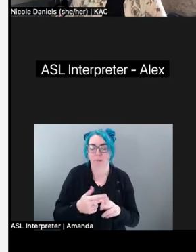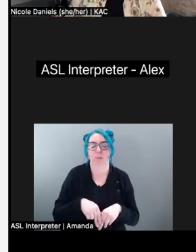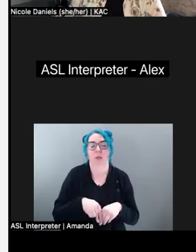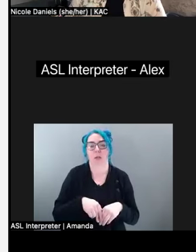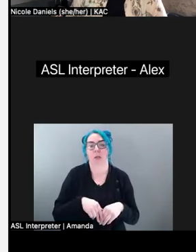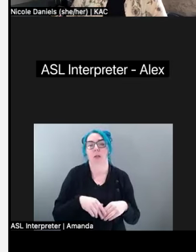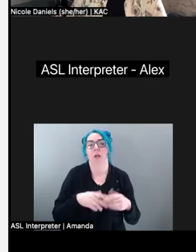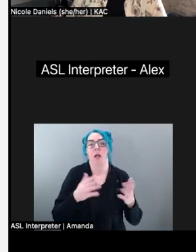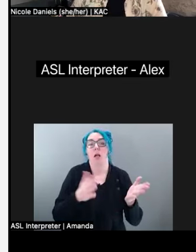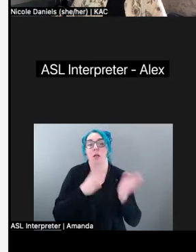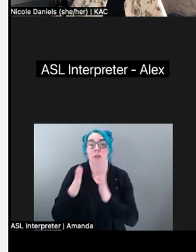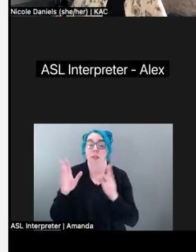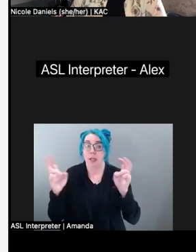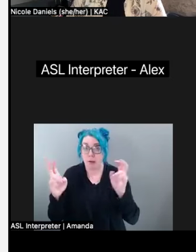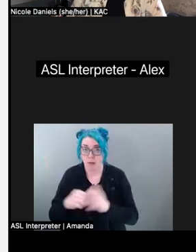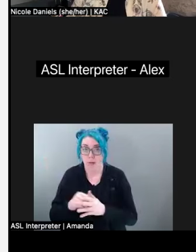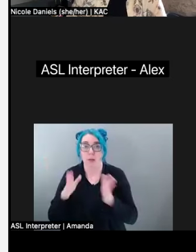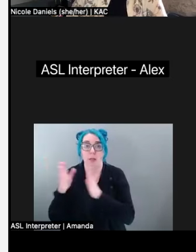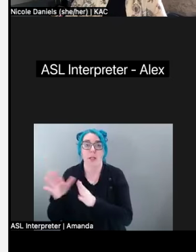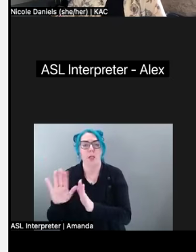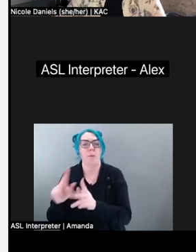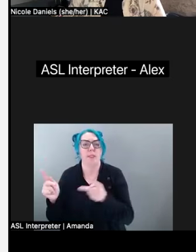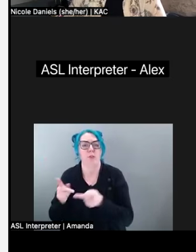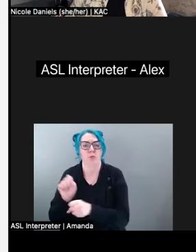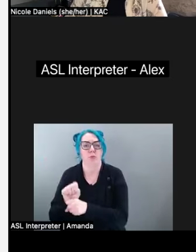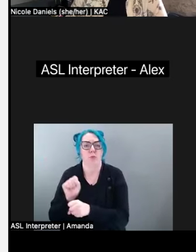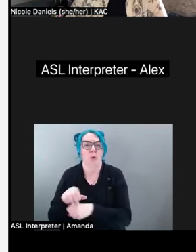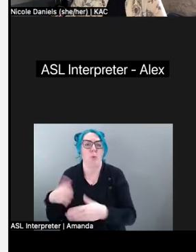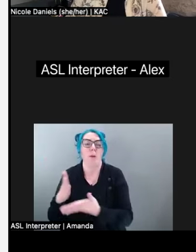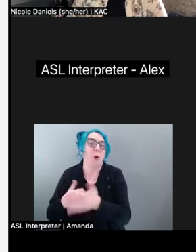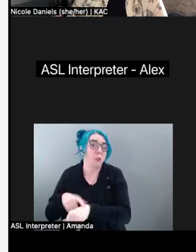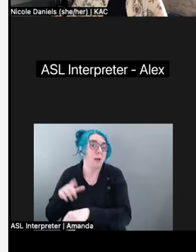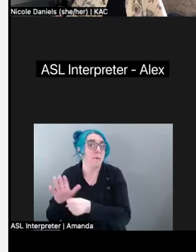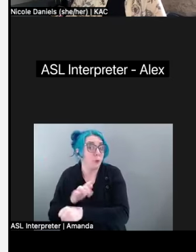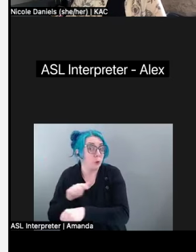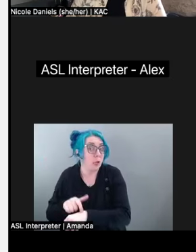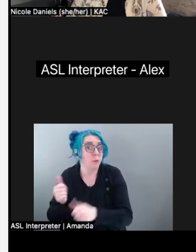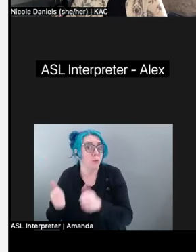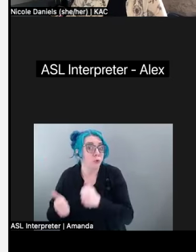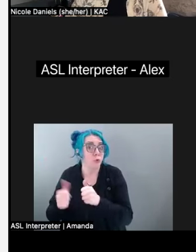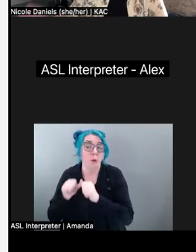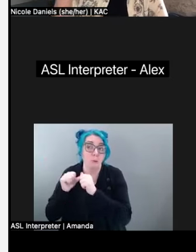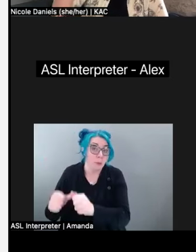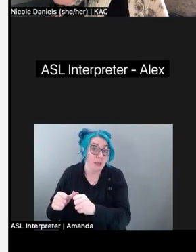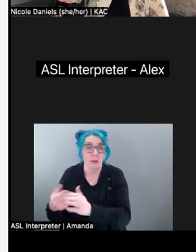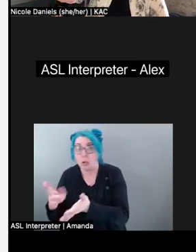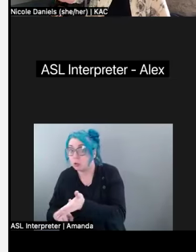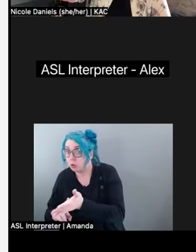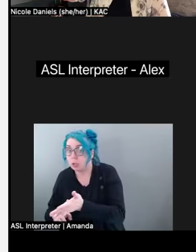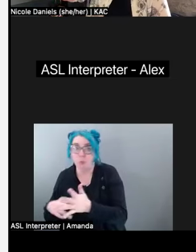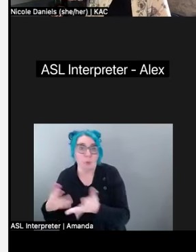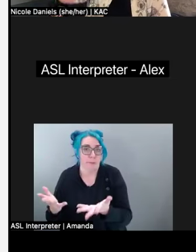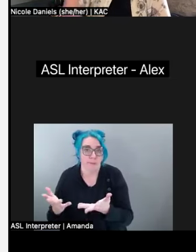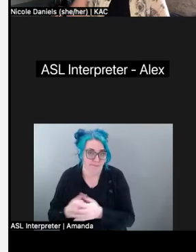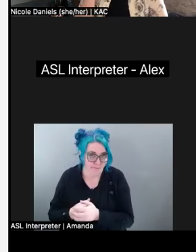title, the position type, so whether they're full-time, part-time, if it's a permanent position, a contract position, things like that. And